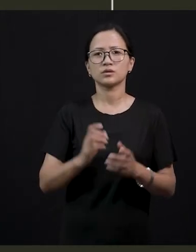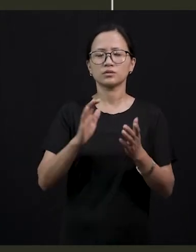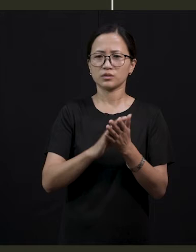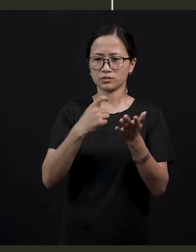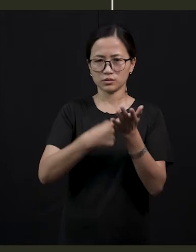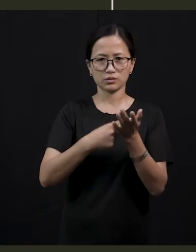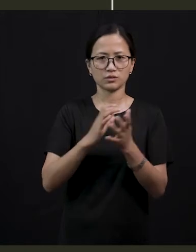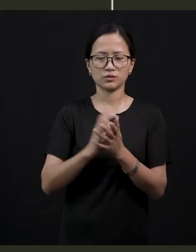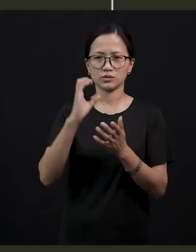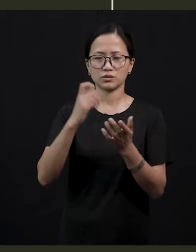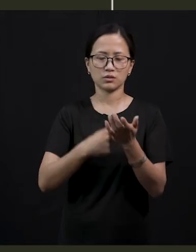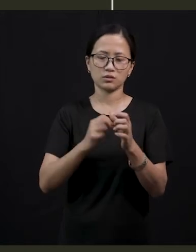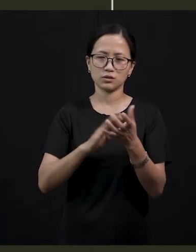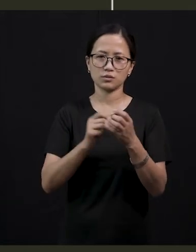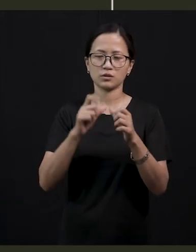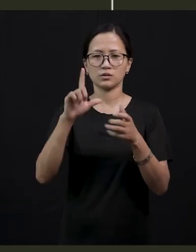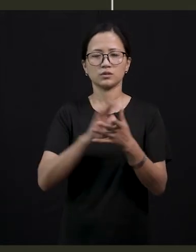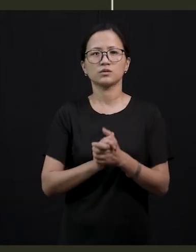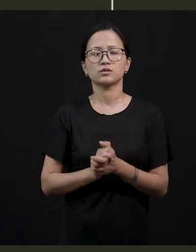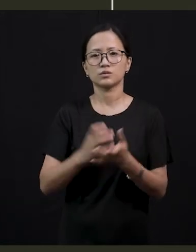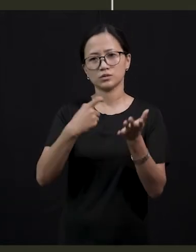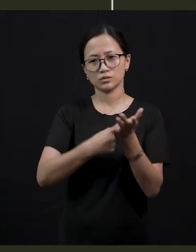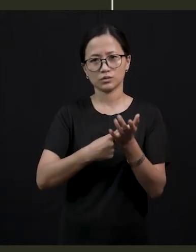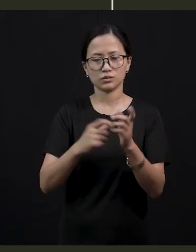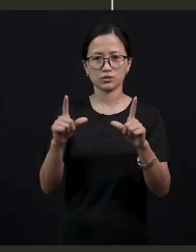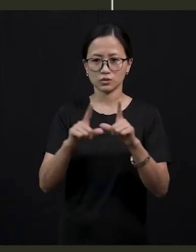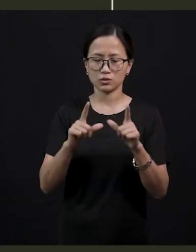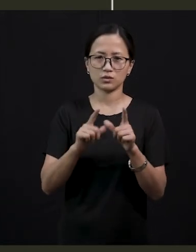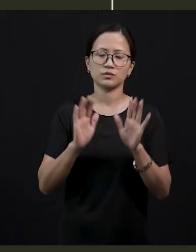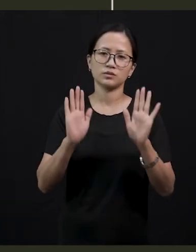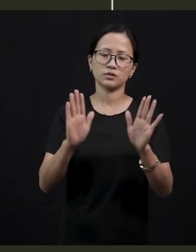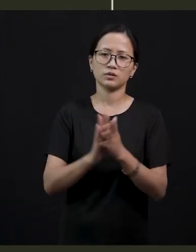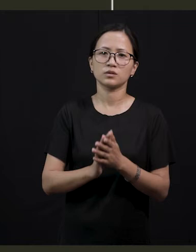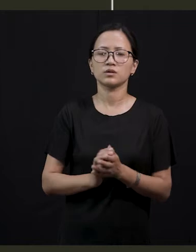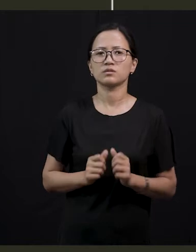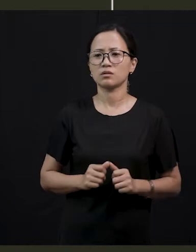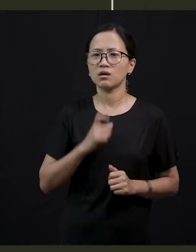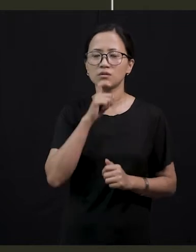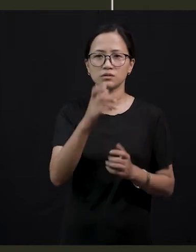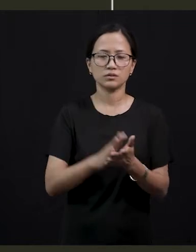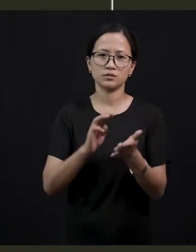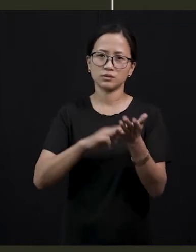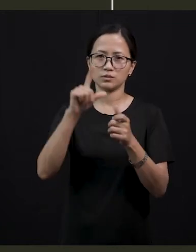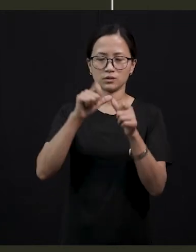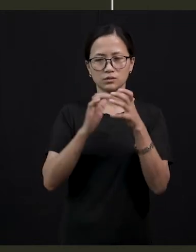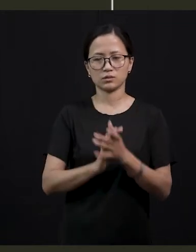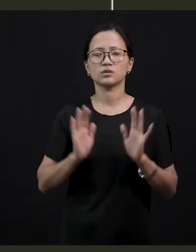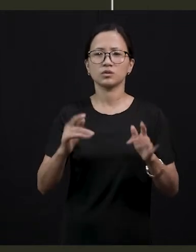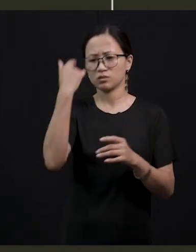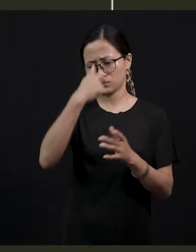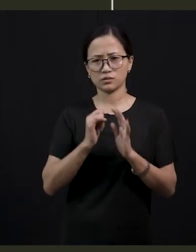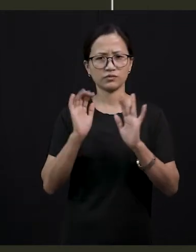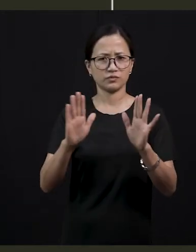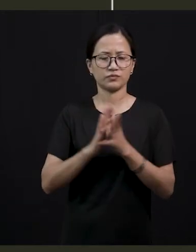record. But it is not advisable to have MLAs who already have criminal records. So